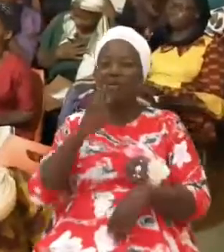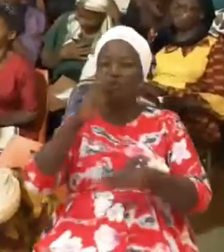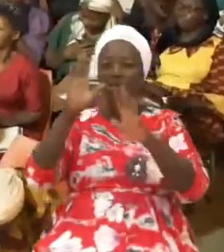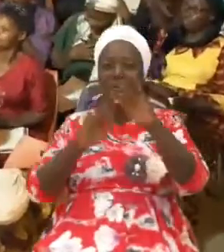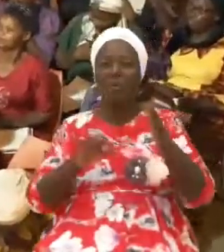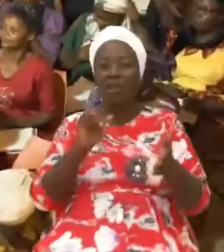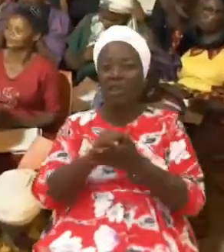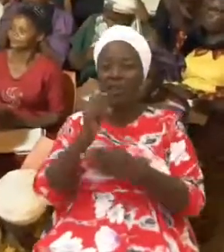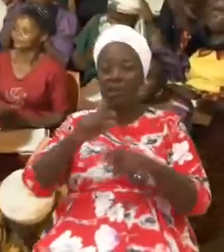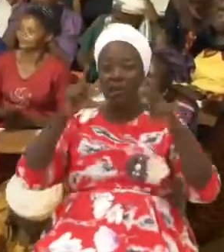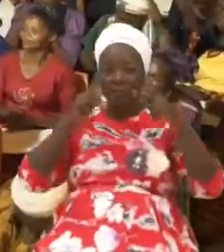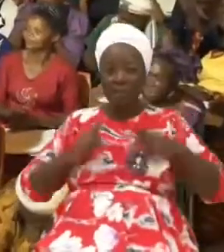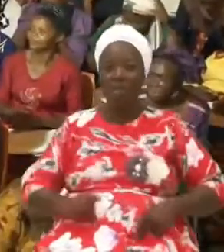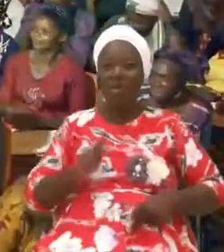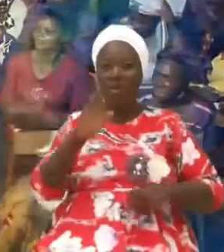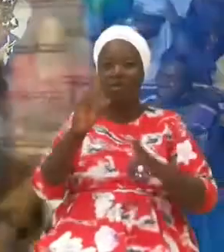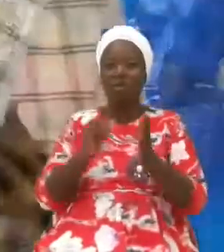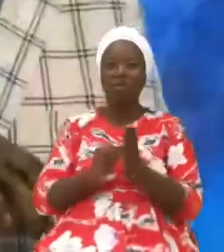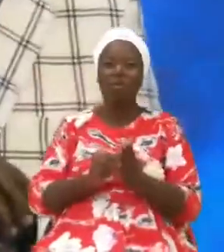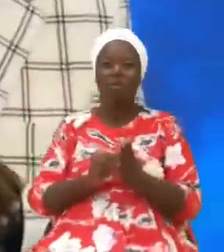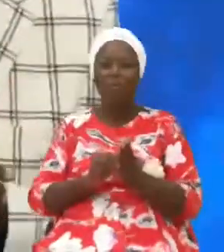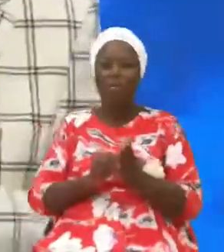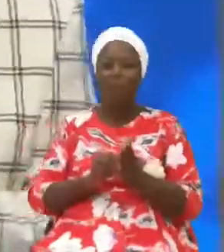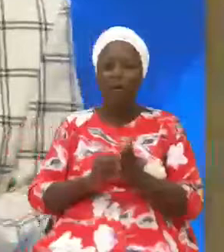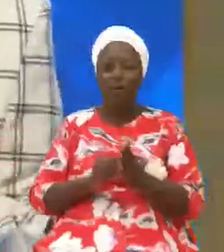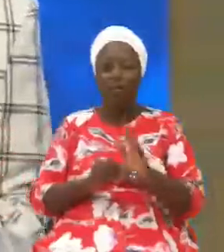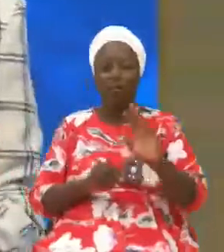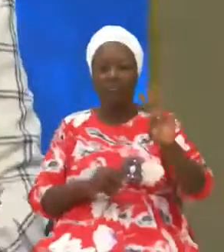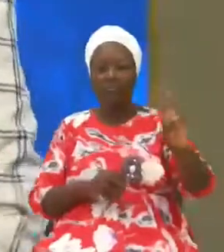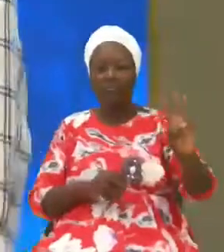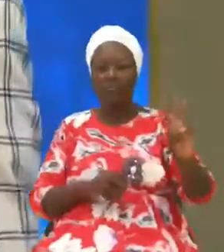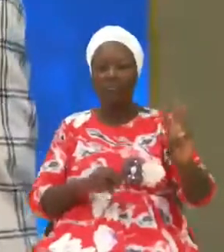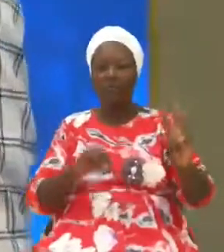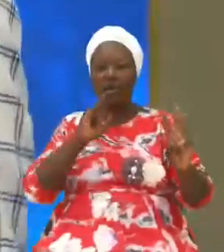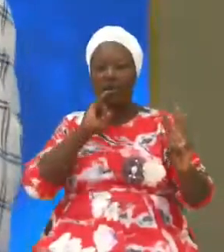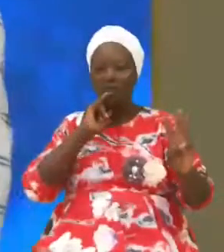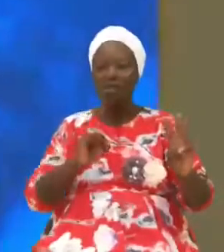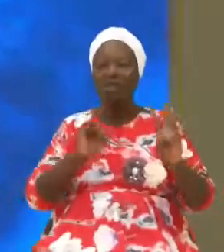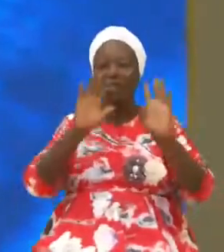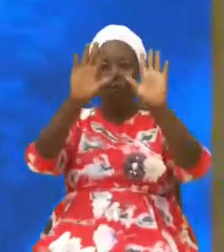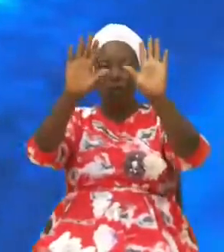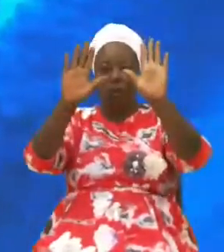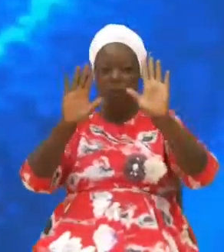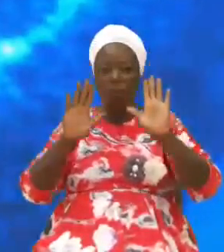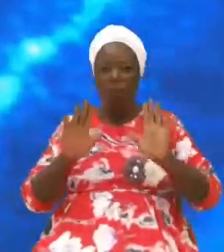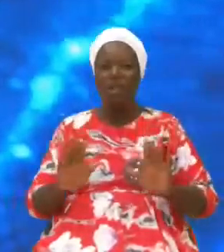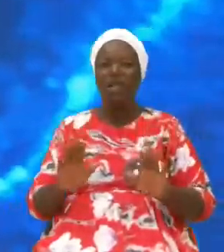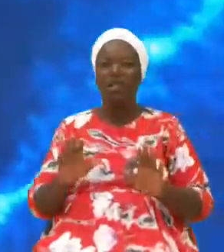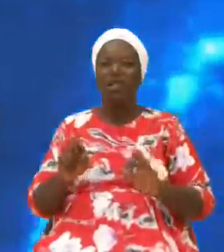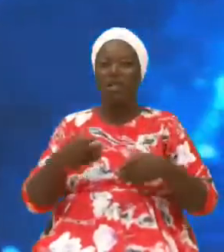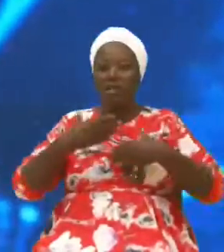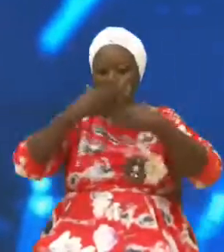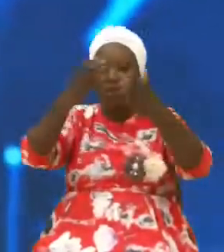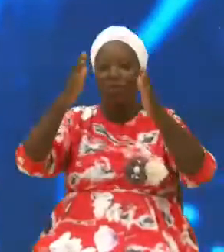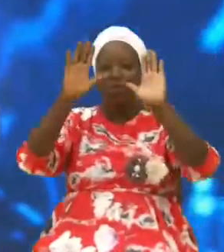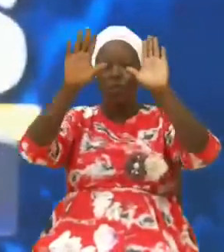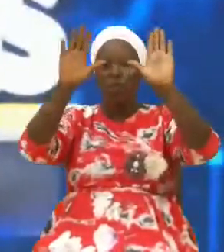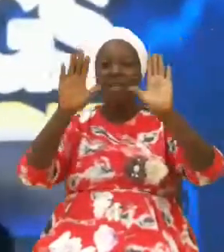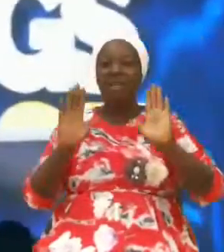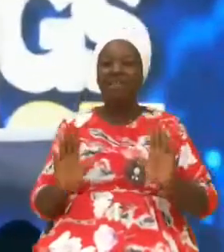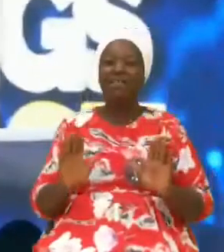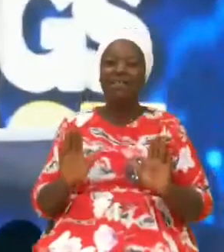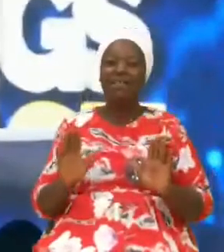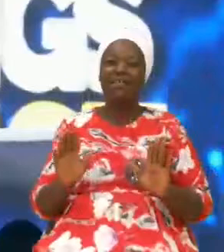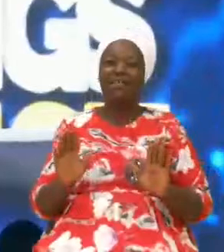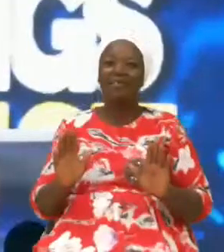the showers that is your personal possession. W is